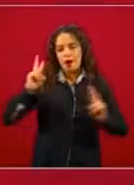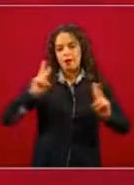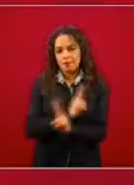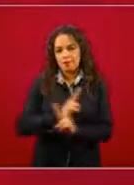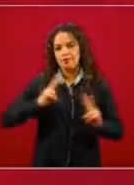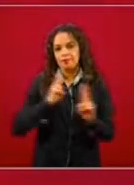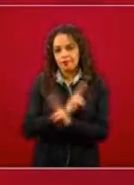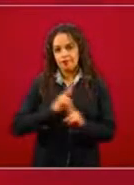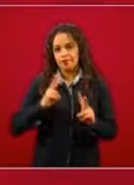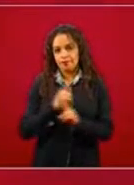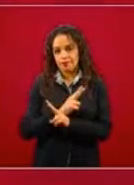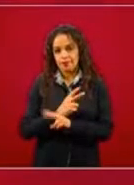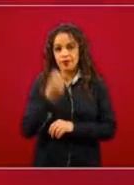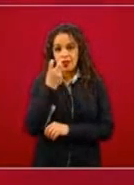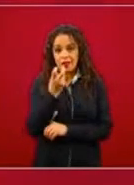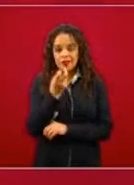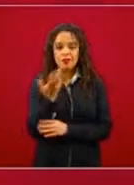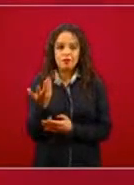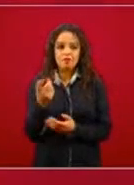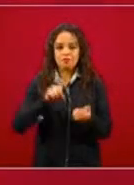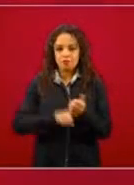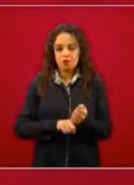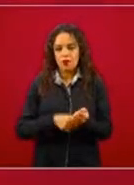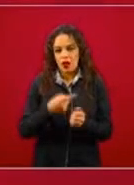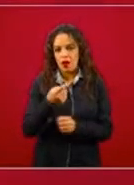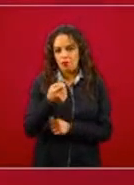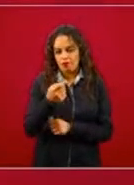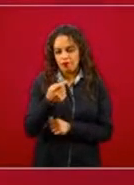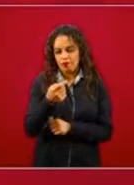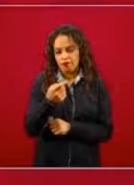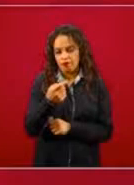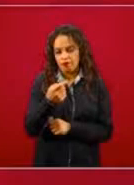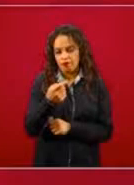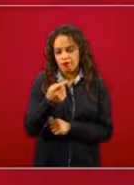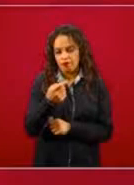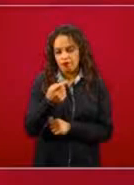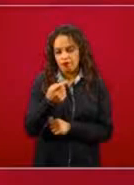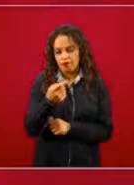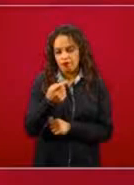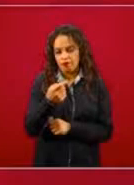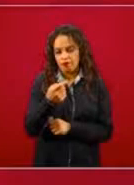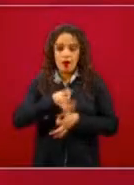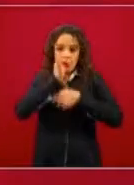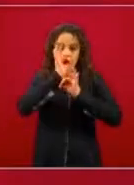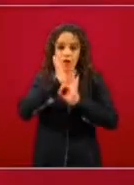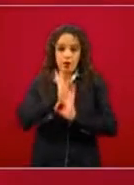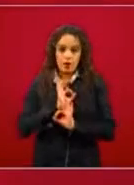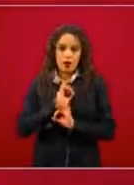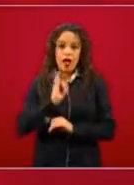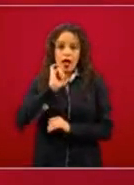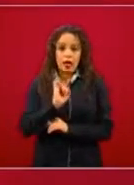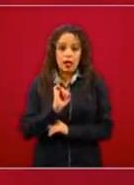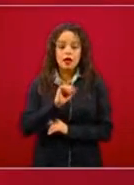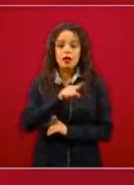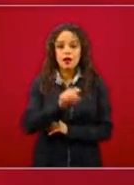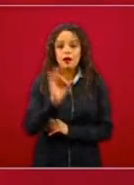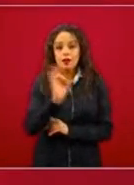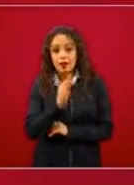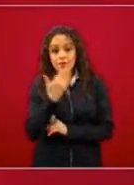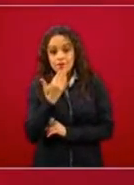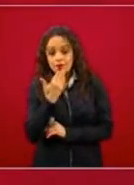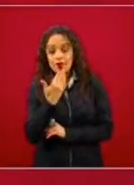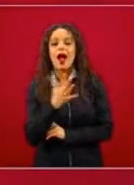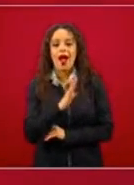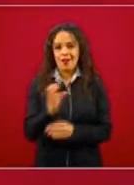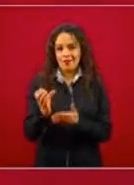condition that required the tube. But to be honest, the ratio for this is very, very low. And those who